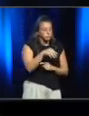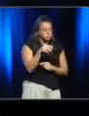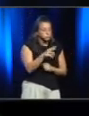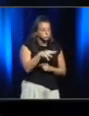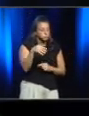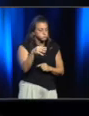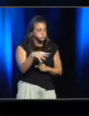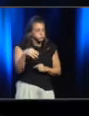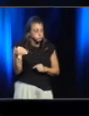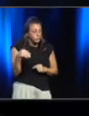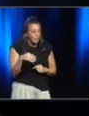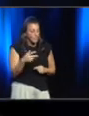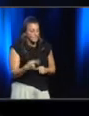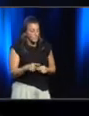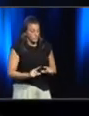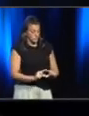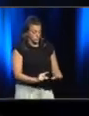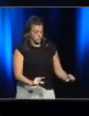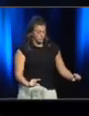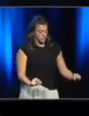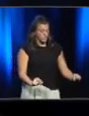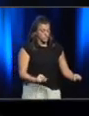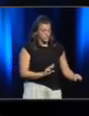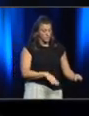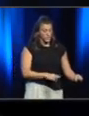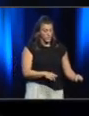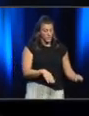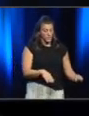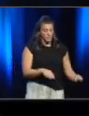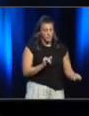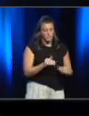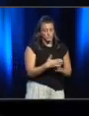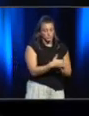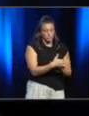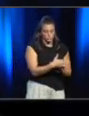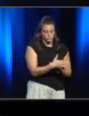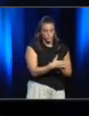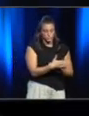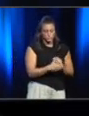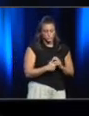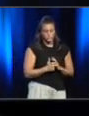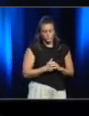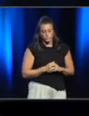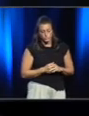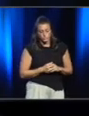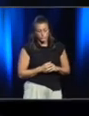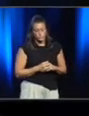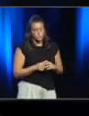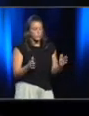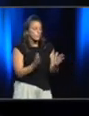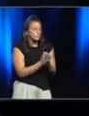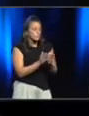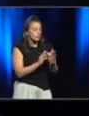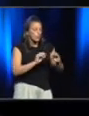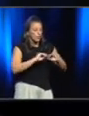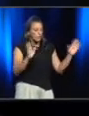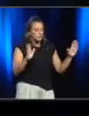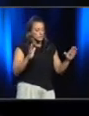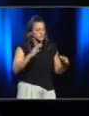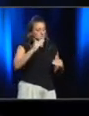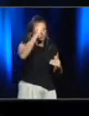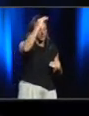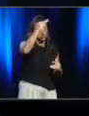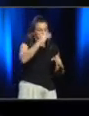little purple spot down the bottom is where fish sit. And so the seals obviously are falling somewhere in between